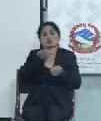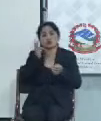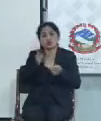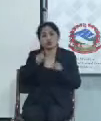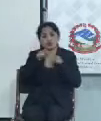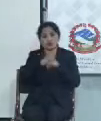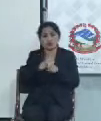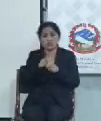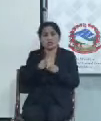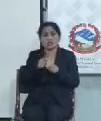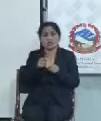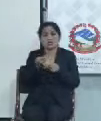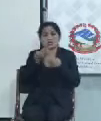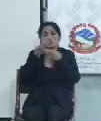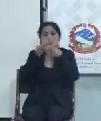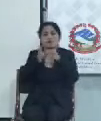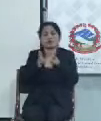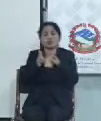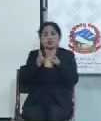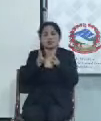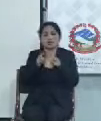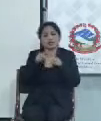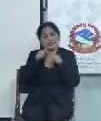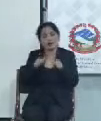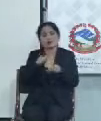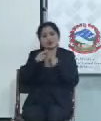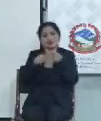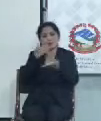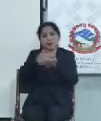the responsibility under the ministry.